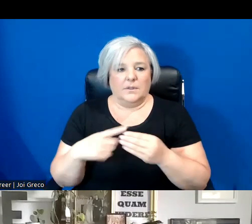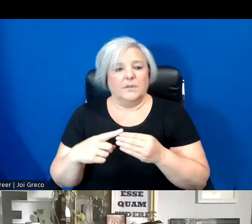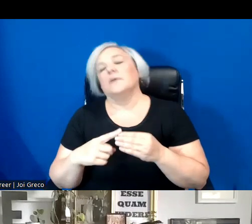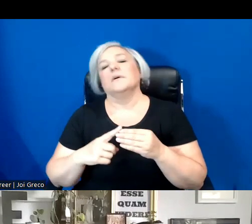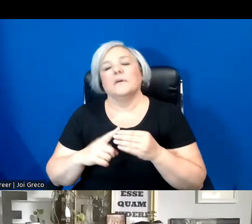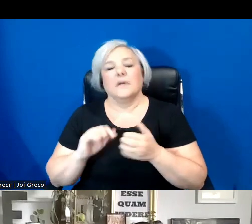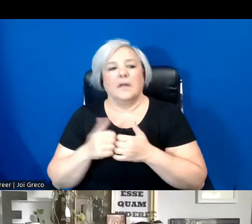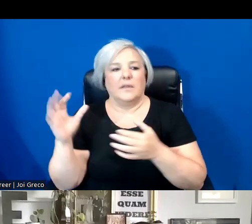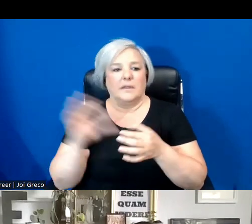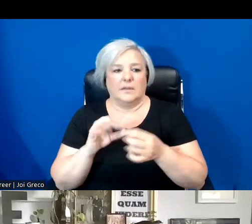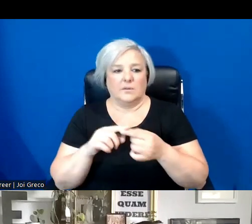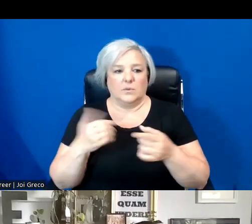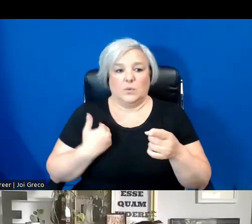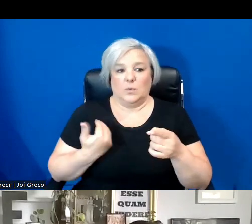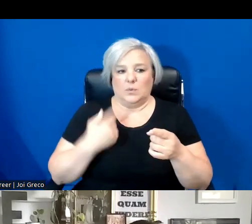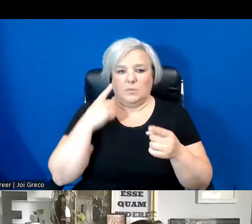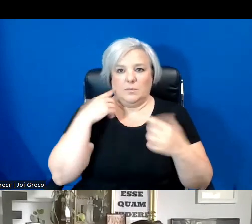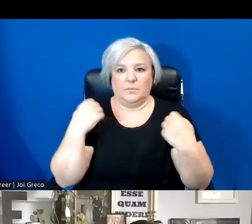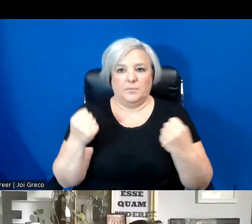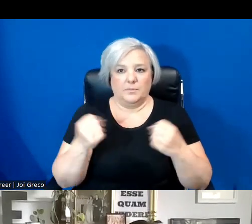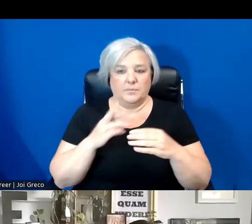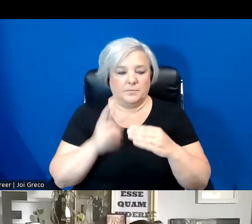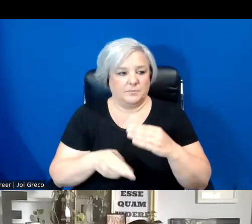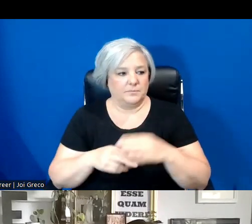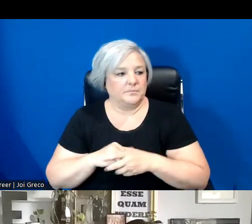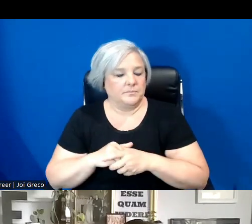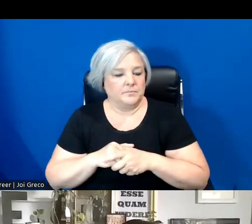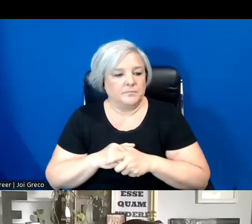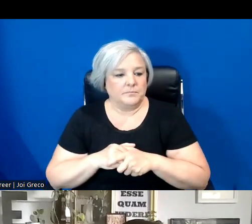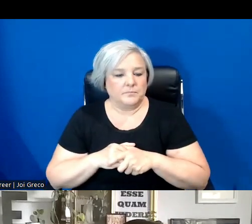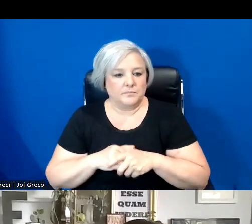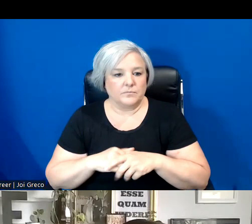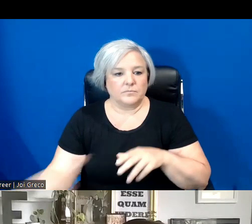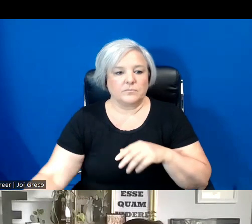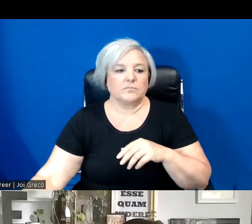that connects to youth mental health outcomes. Next slide, please.